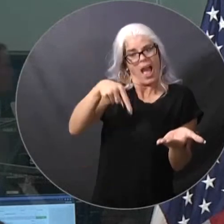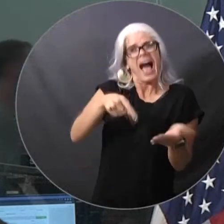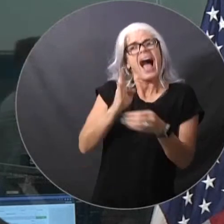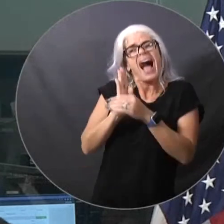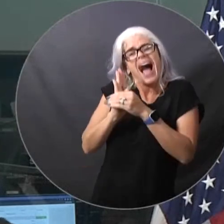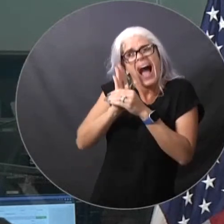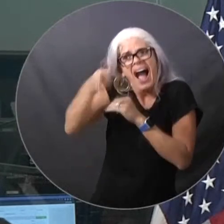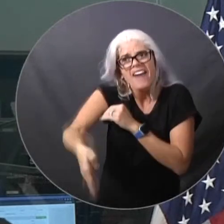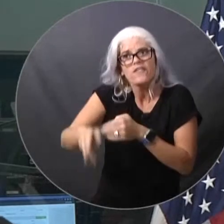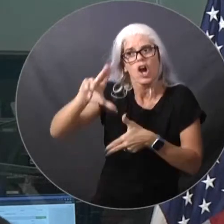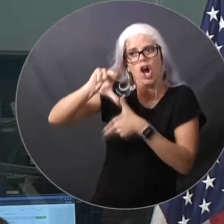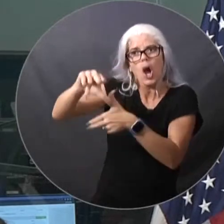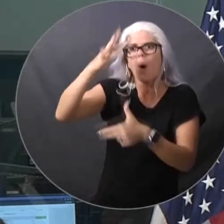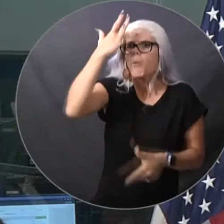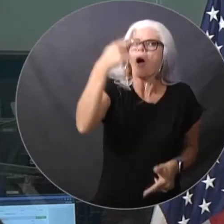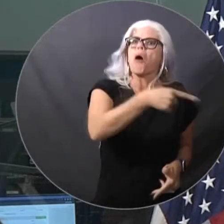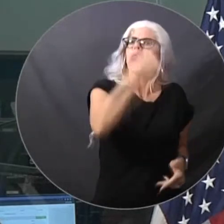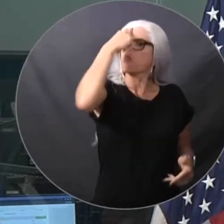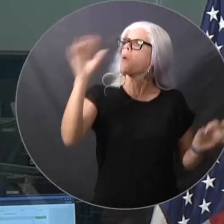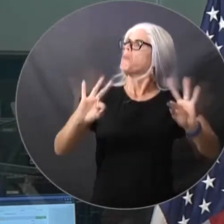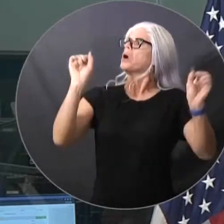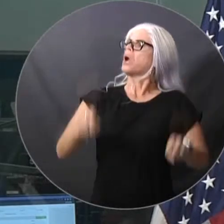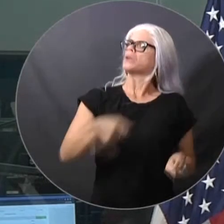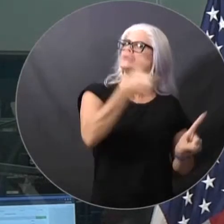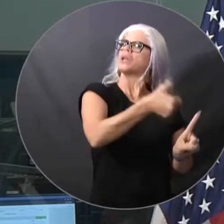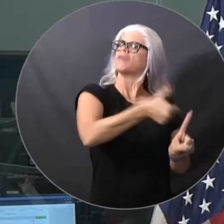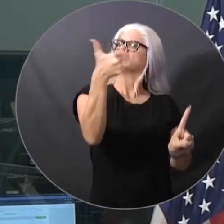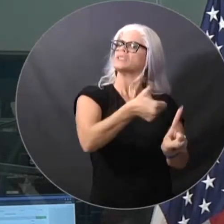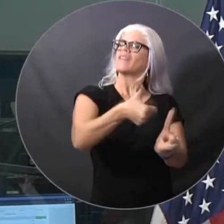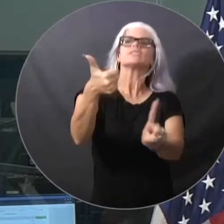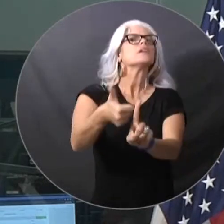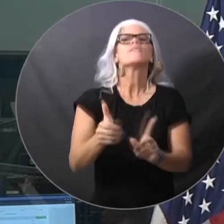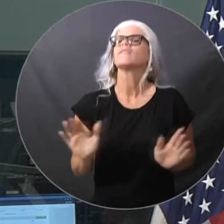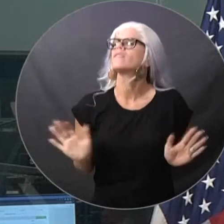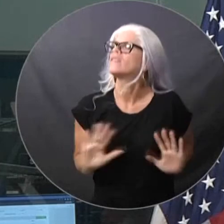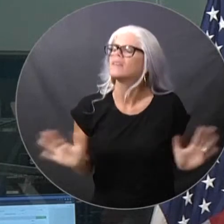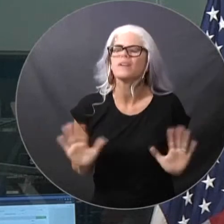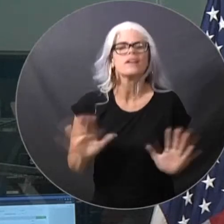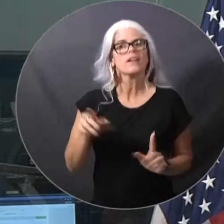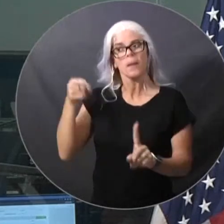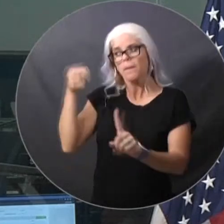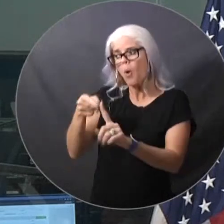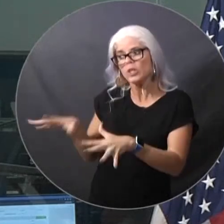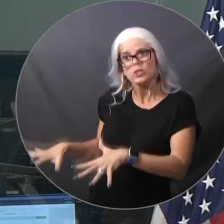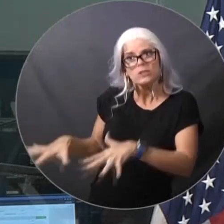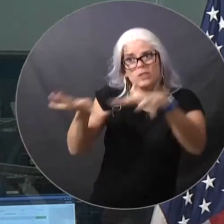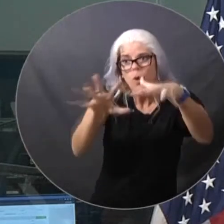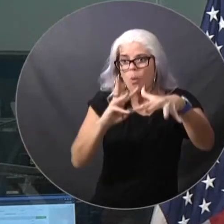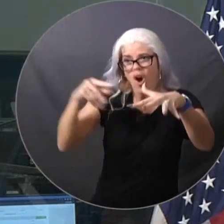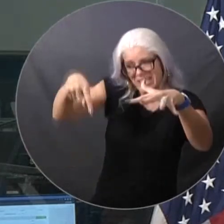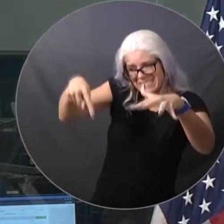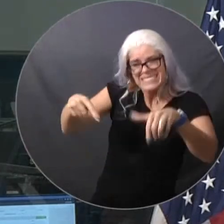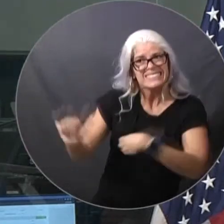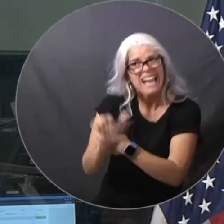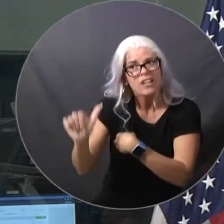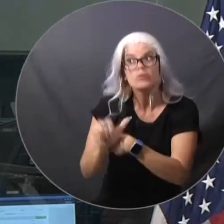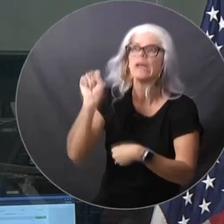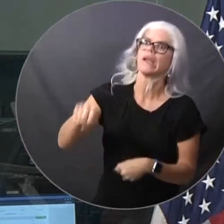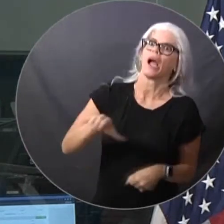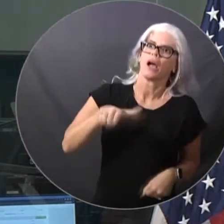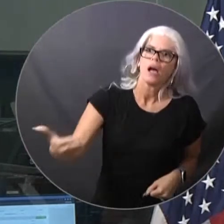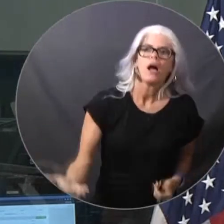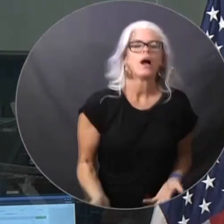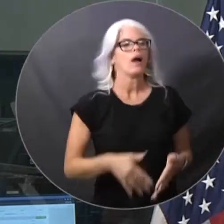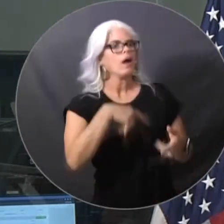situations than the actual direct situation of storm surge wind at the beginning of a storm. So please, what we want you to do more